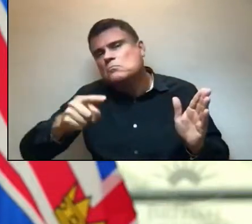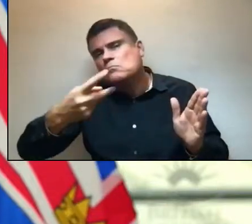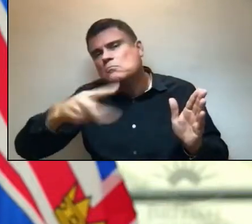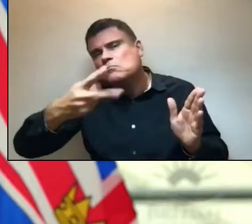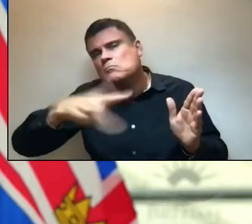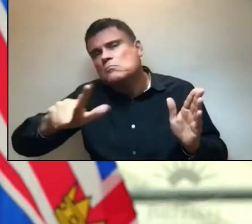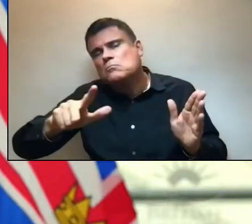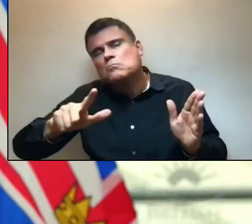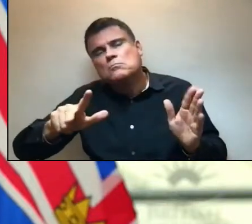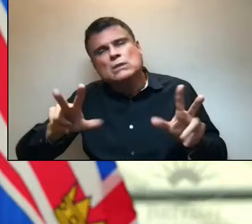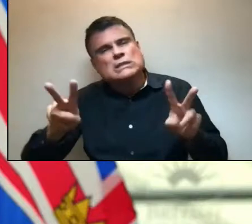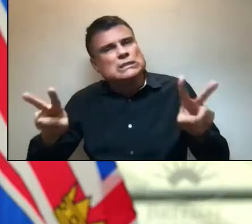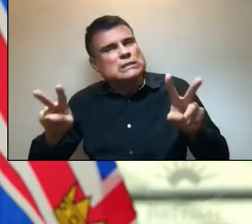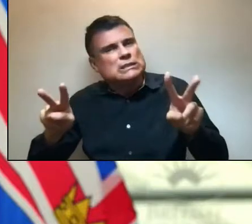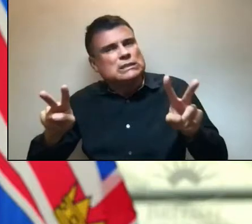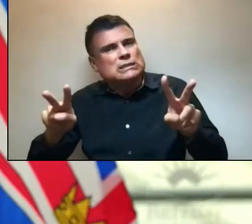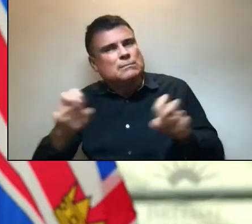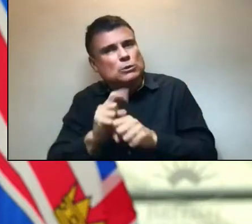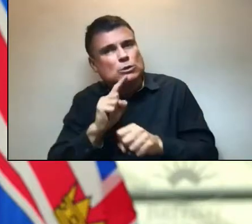Richard, do you have a follow-up?